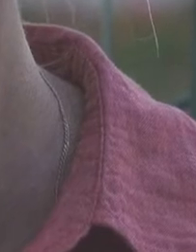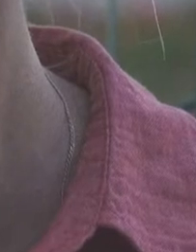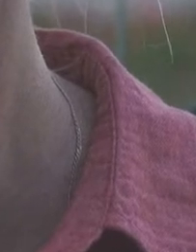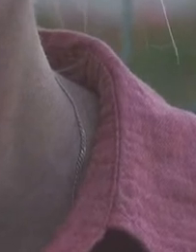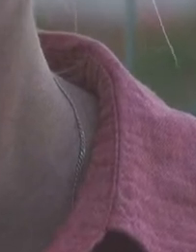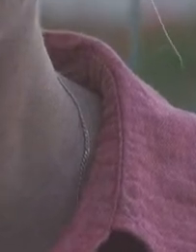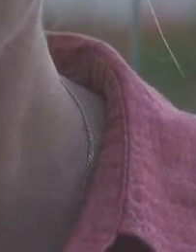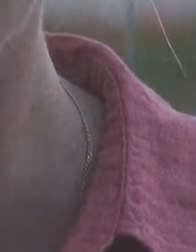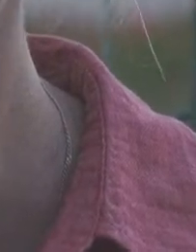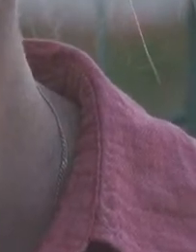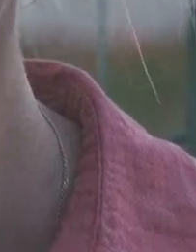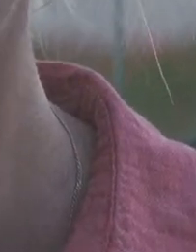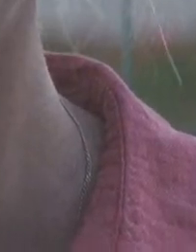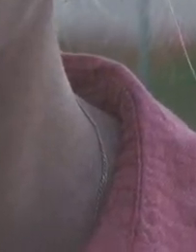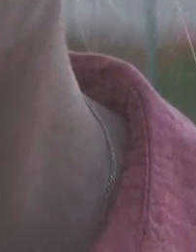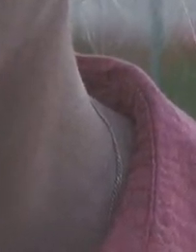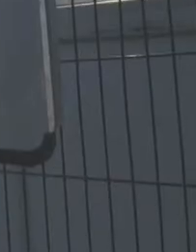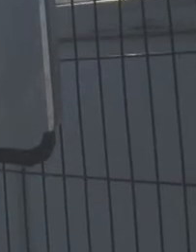foreign